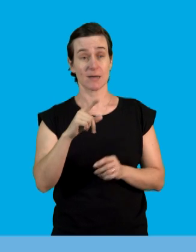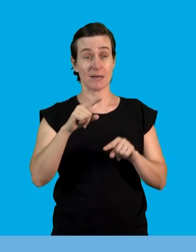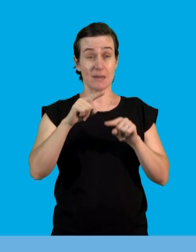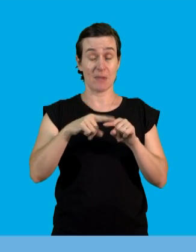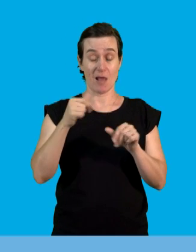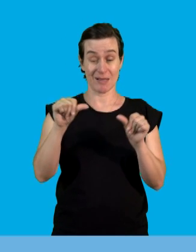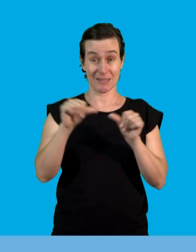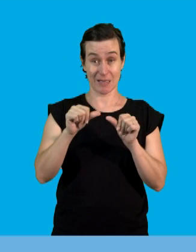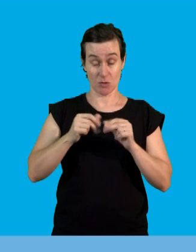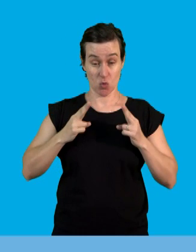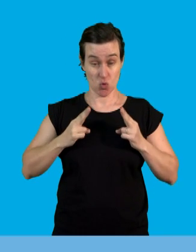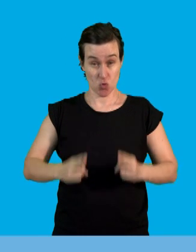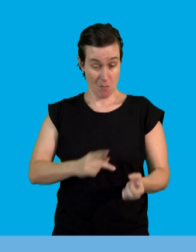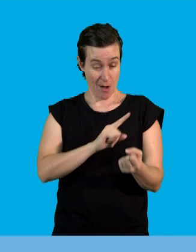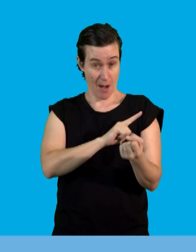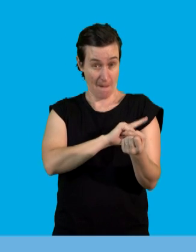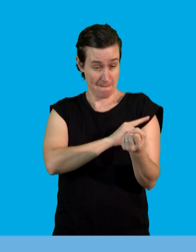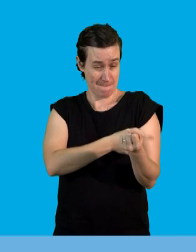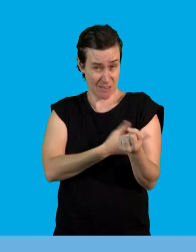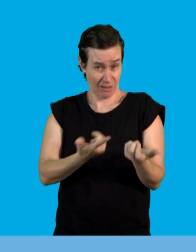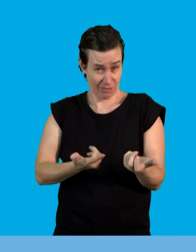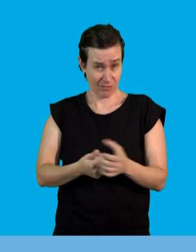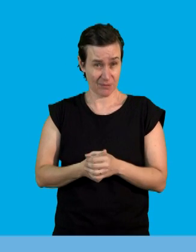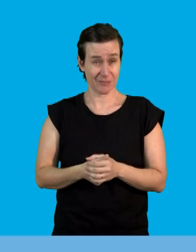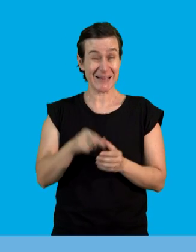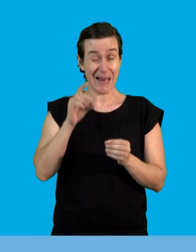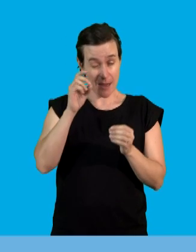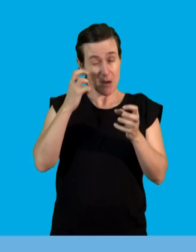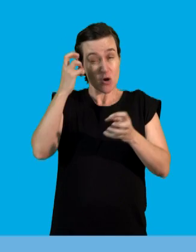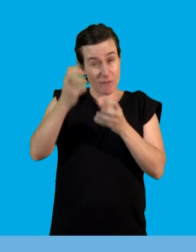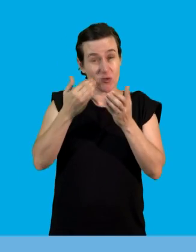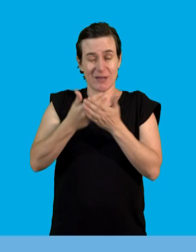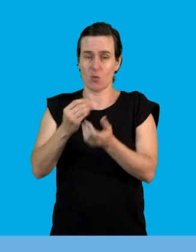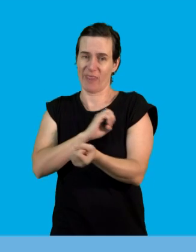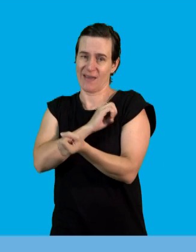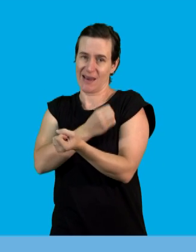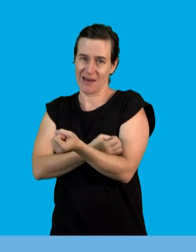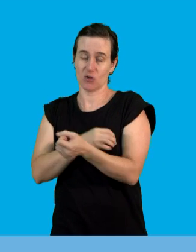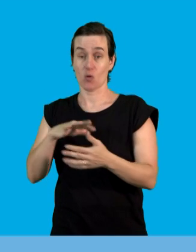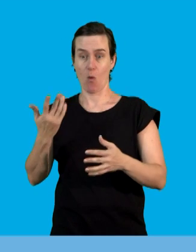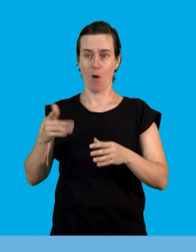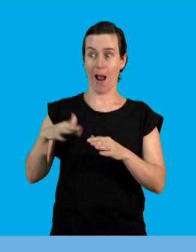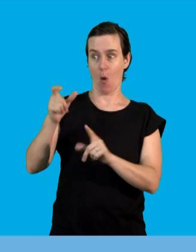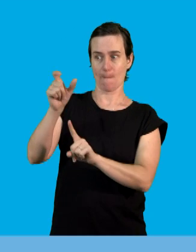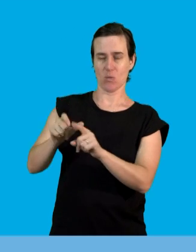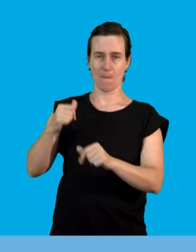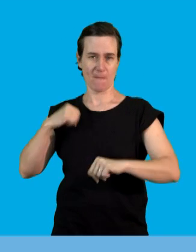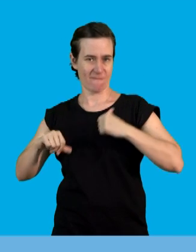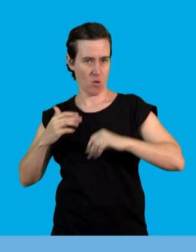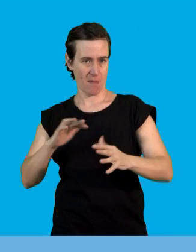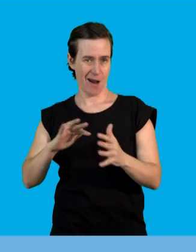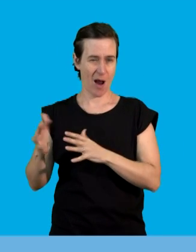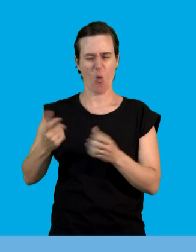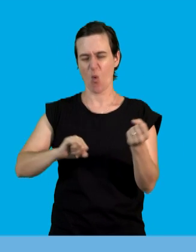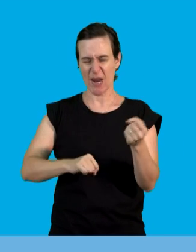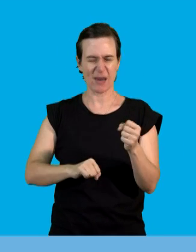human's muscles. It is sometimes confused with the energy or the performance of a person, an